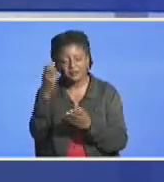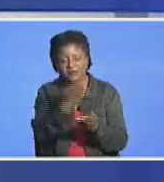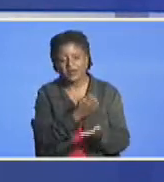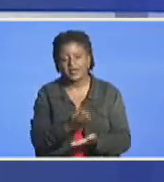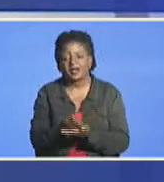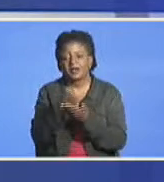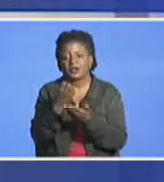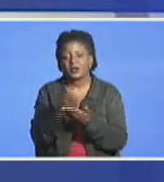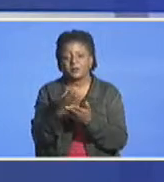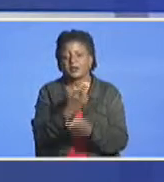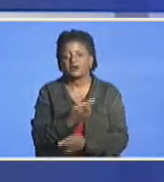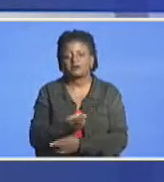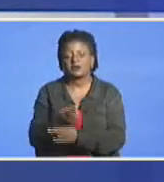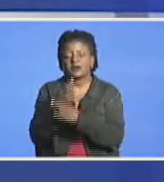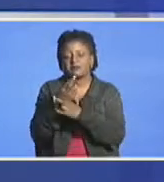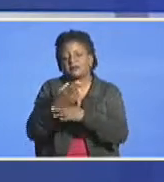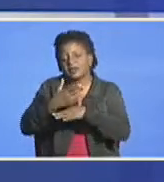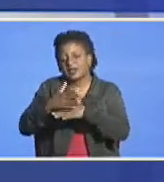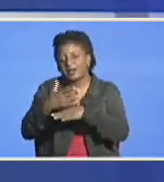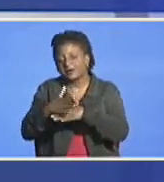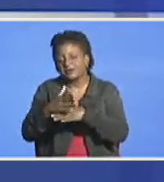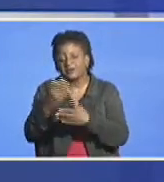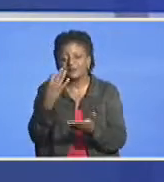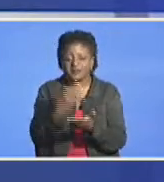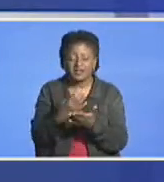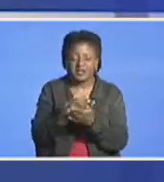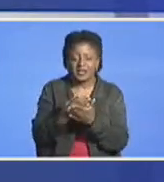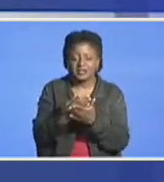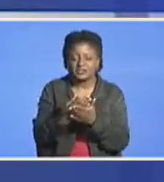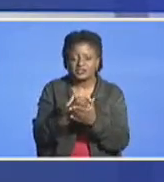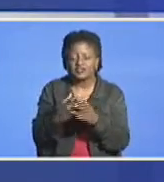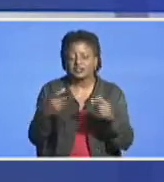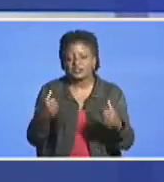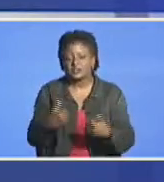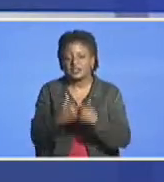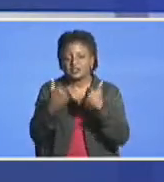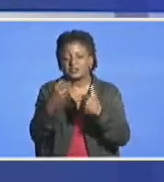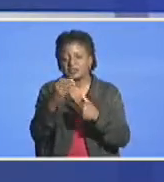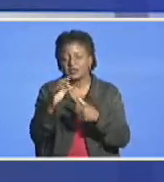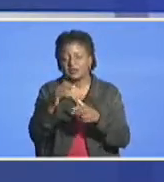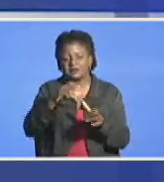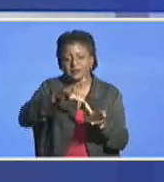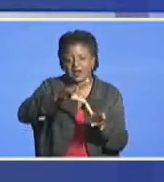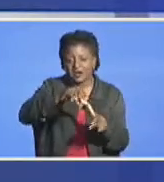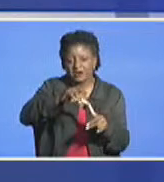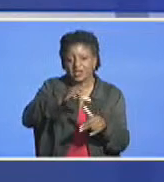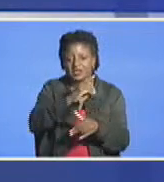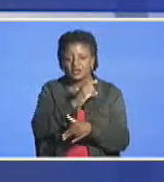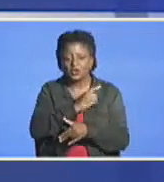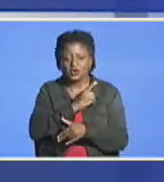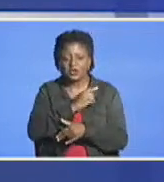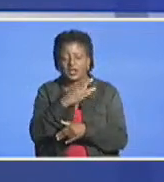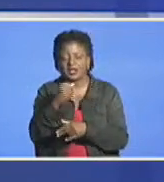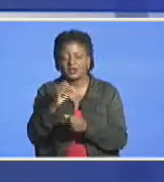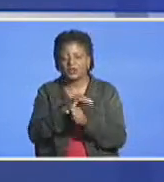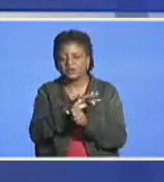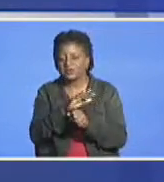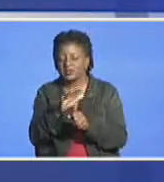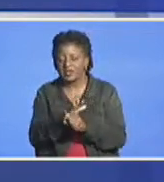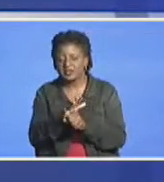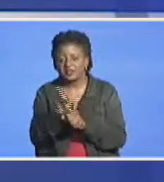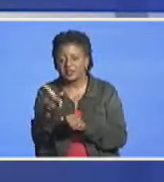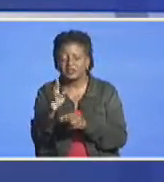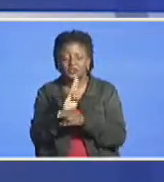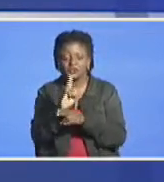following the financial setbacks of twin disasters, Hurricane Dorian and the COVID-19 pandemic. The Prime Minister using